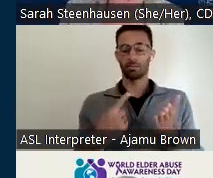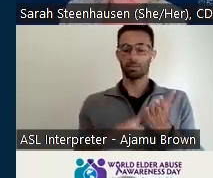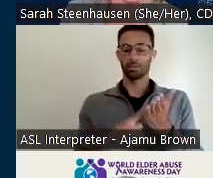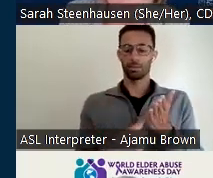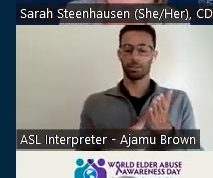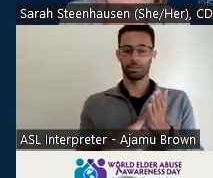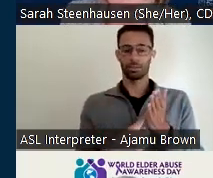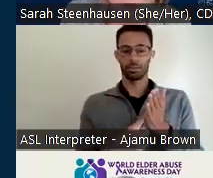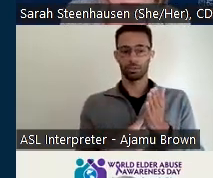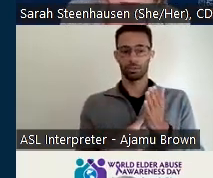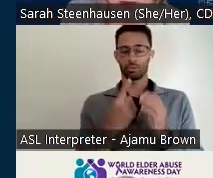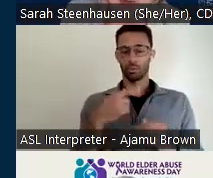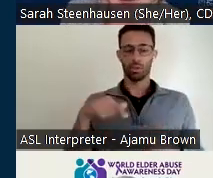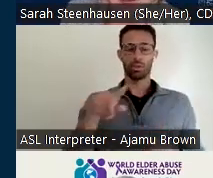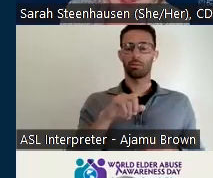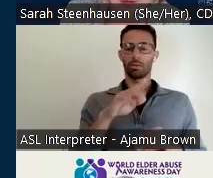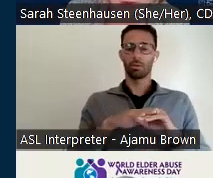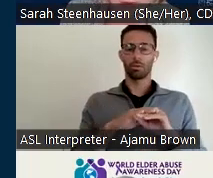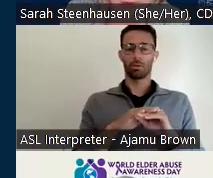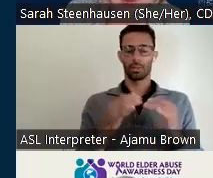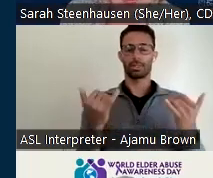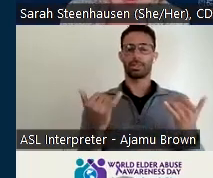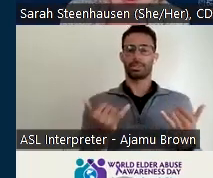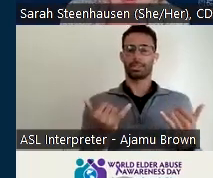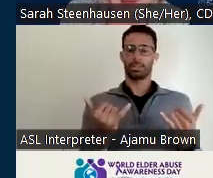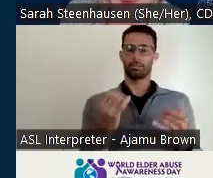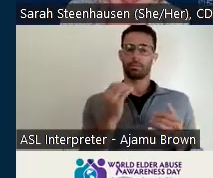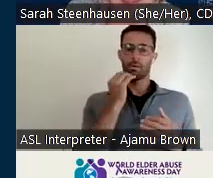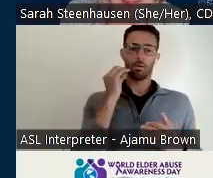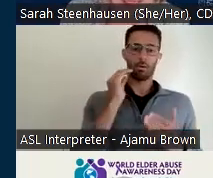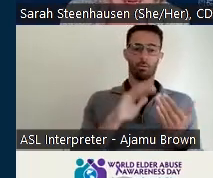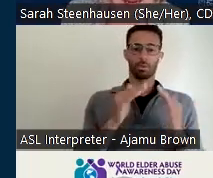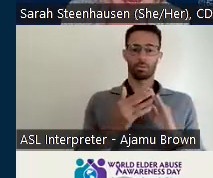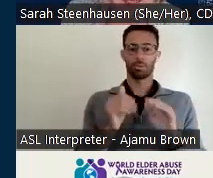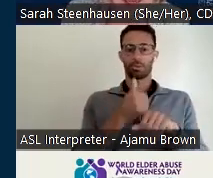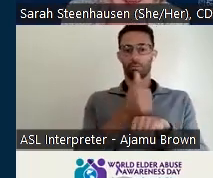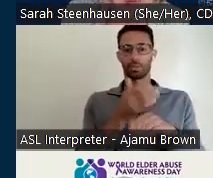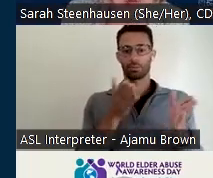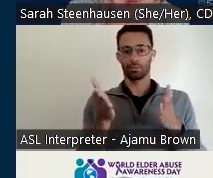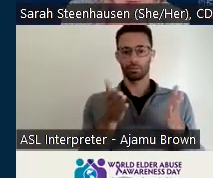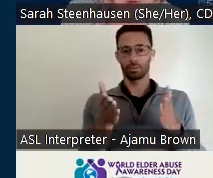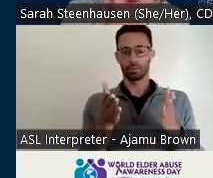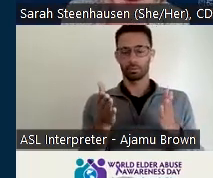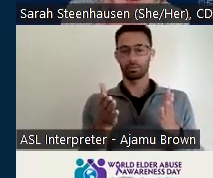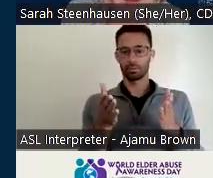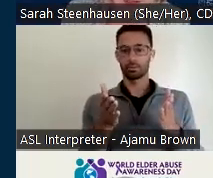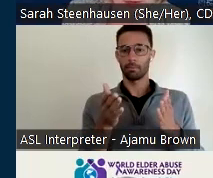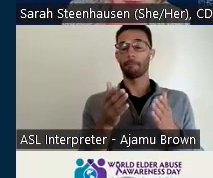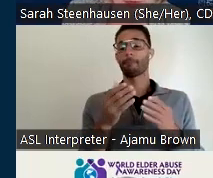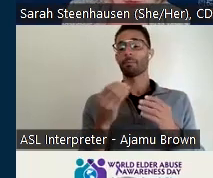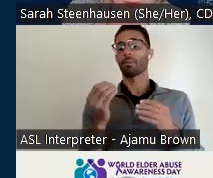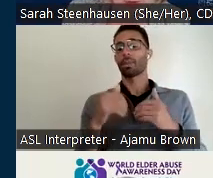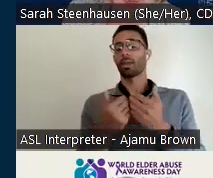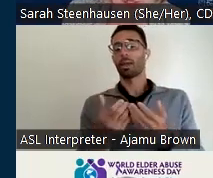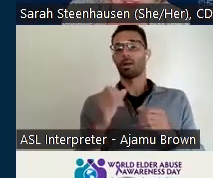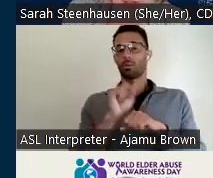you on the status of the home and community-based services gap analysis and how the work that CDA is,